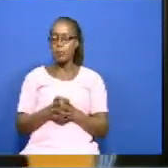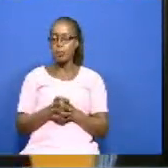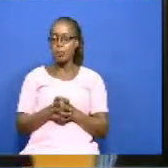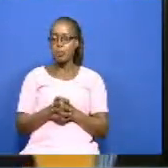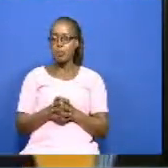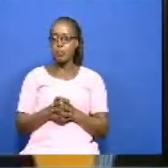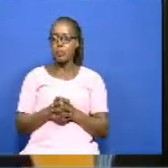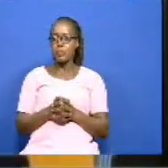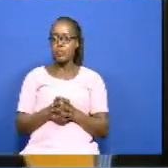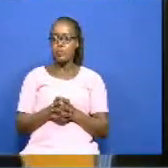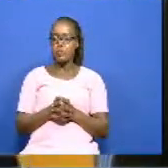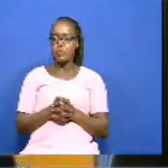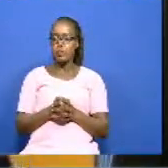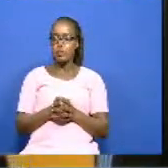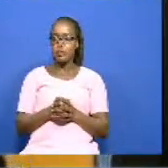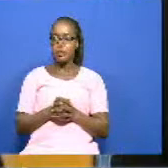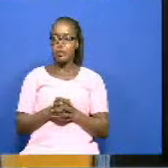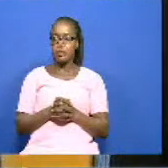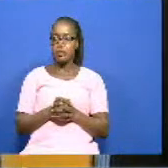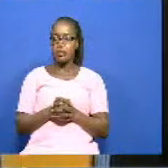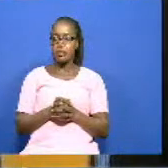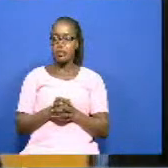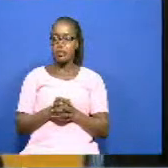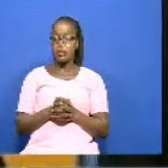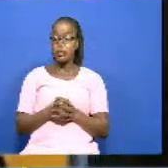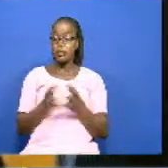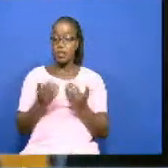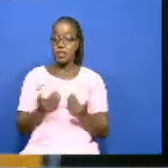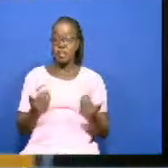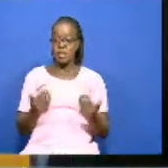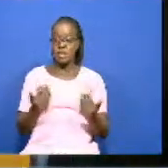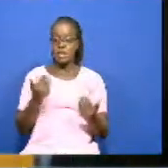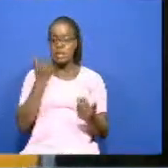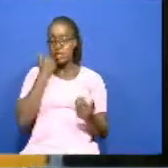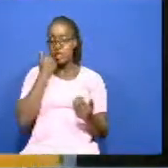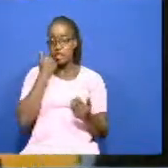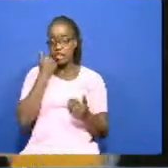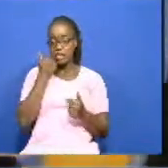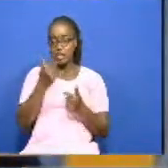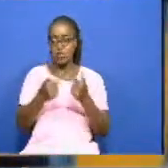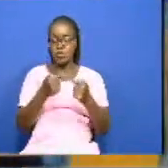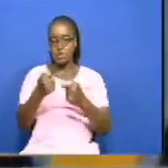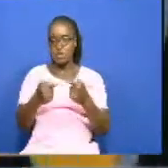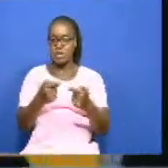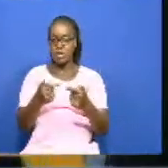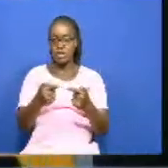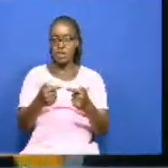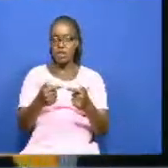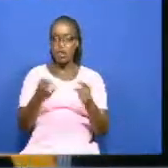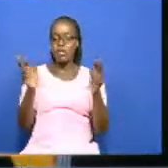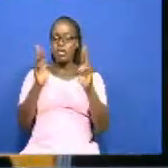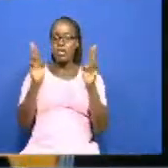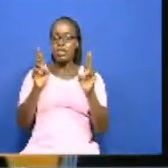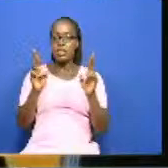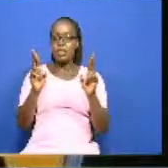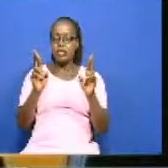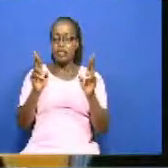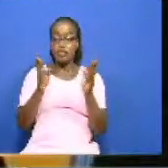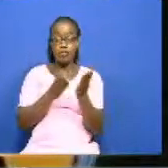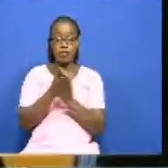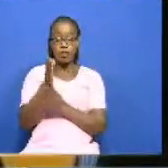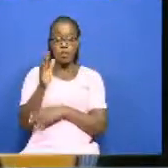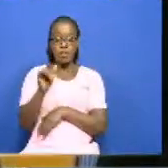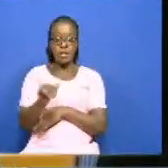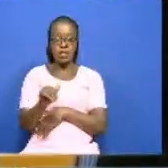In terms of children getting ill during the process, we are ready, and we have ensured that